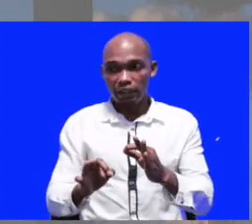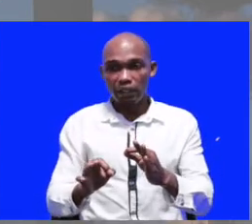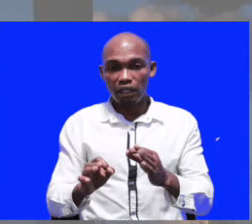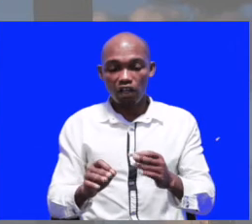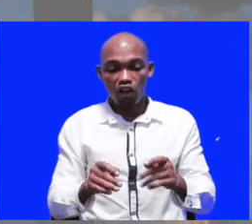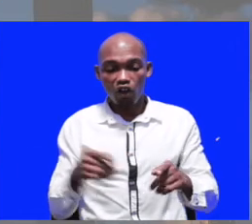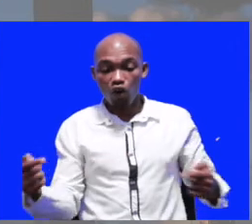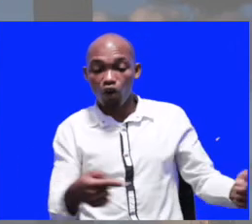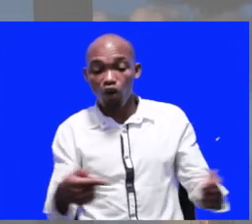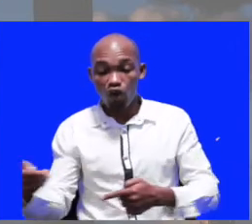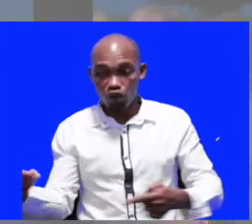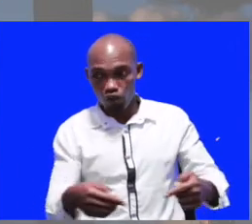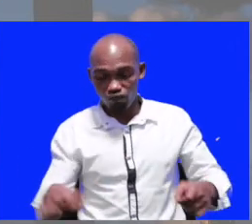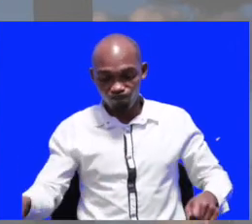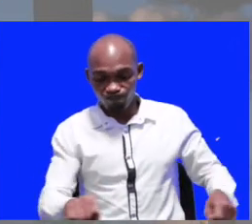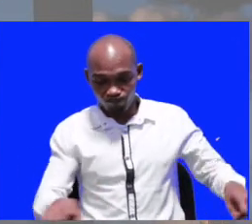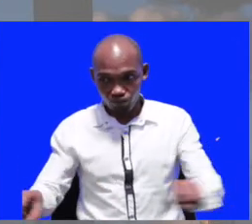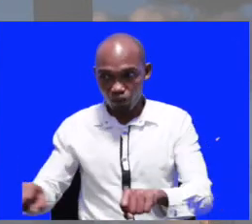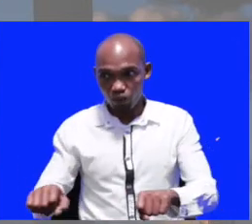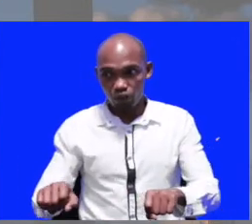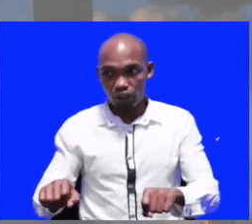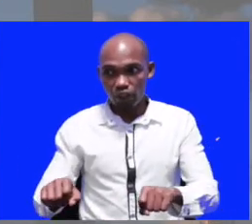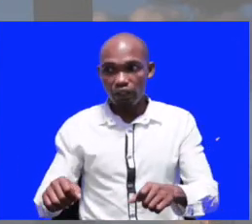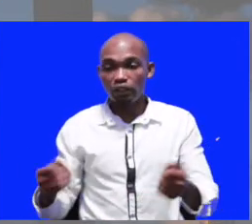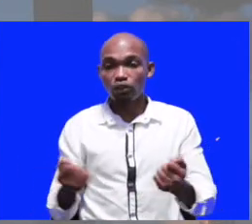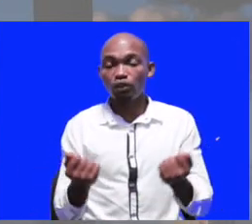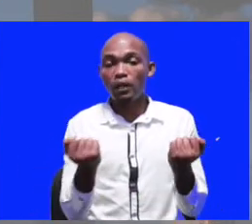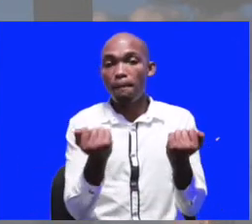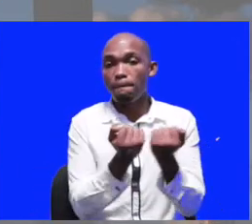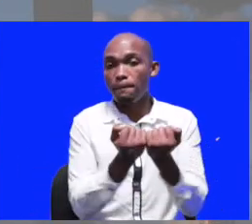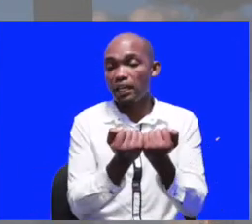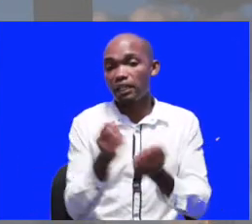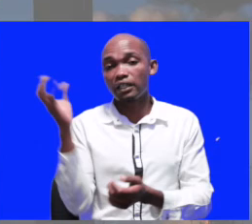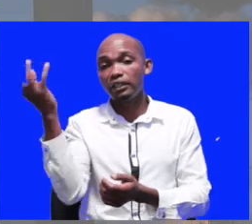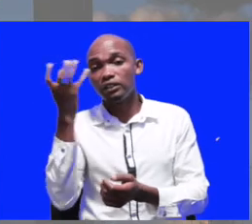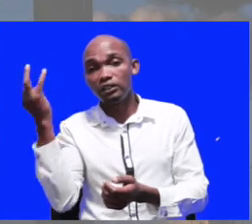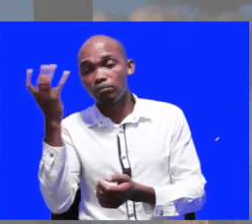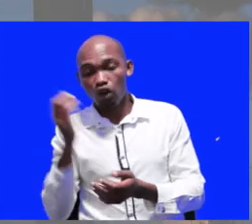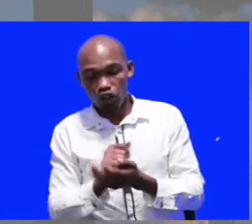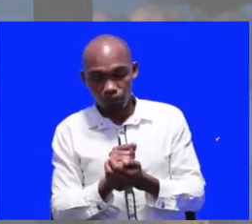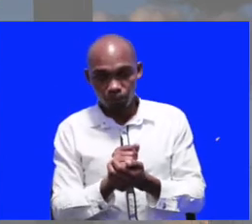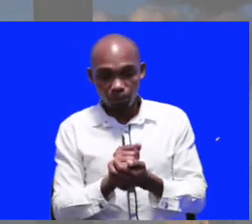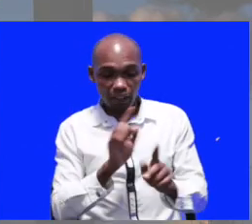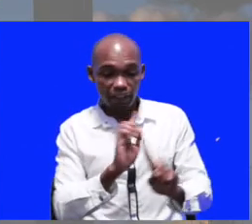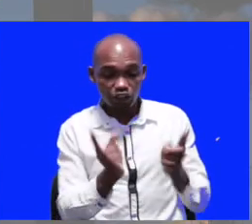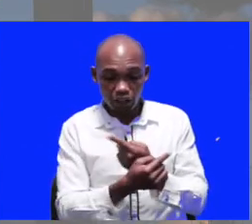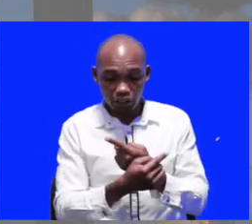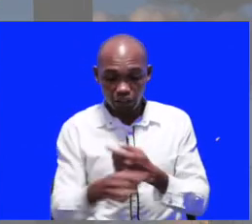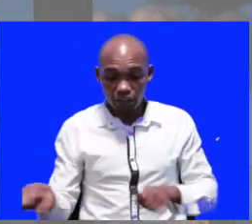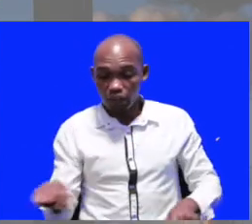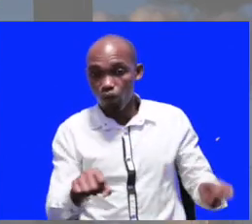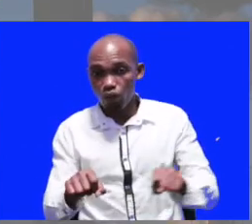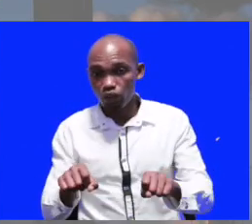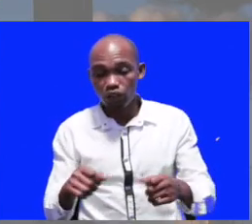trunks, killing the lichens and grew on the tree trunks. The color of the tree trunks